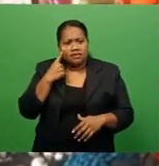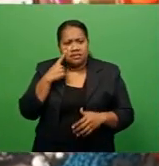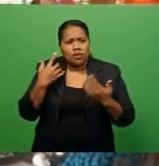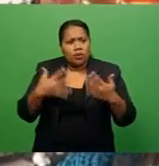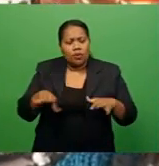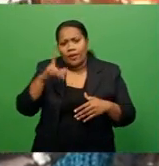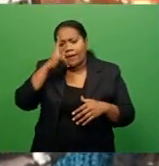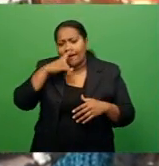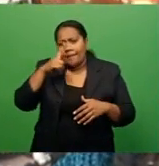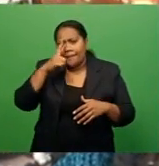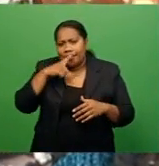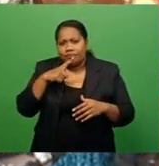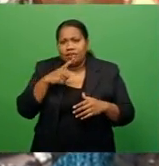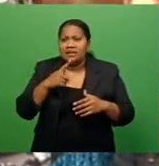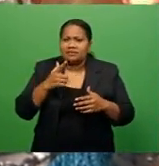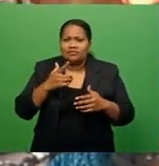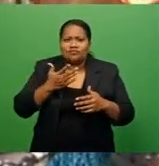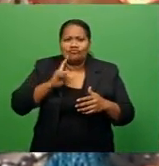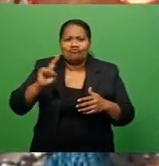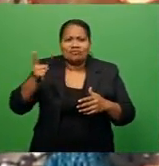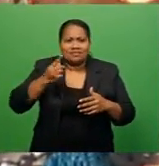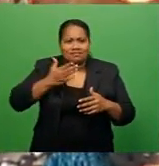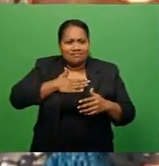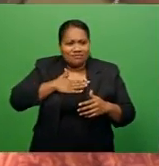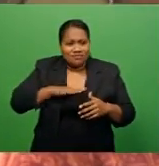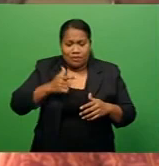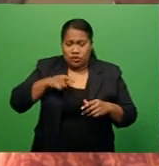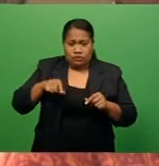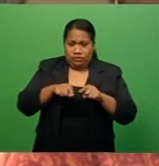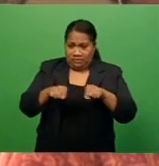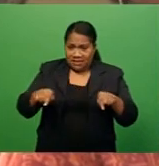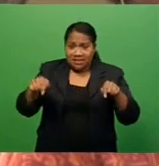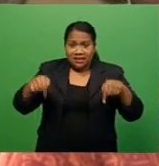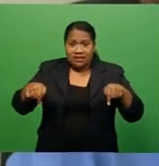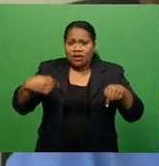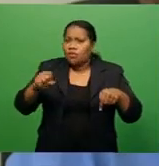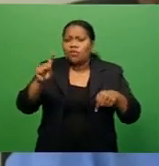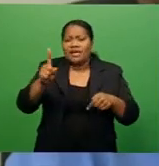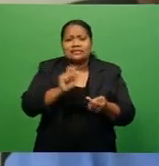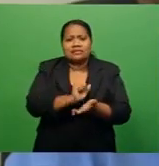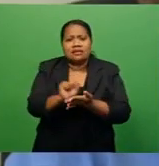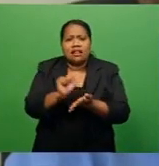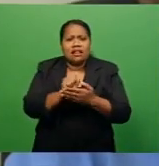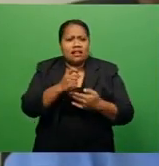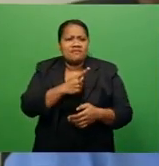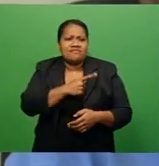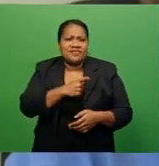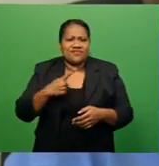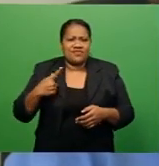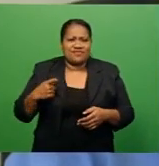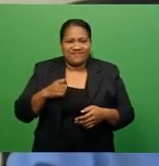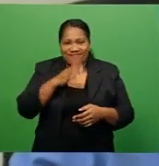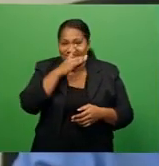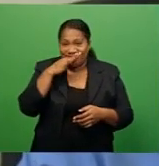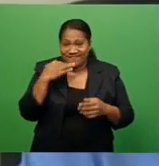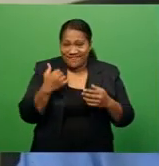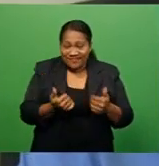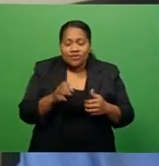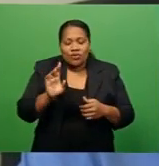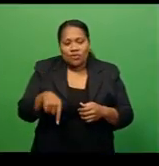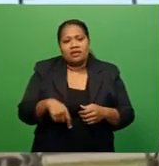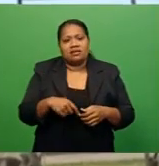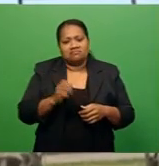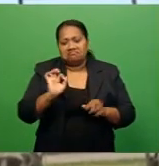people because there's no one here sells the perfumes. Levuka Town Council Chief Executive